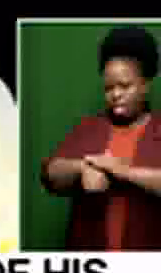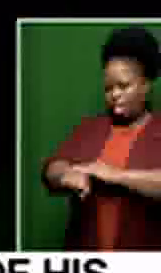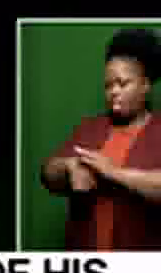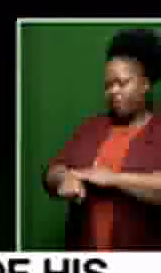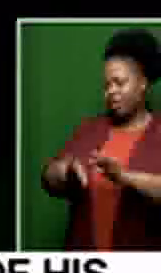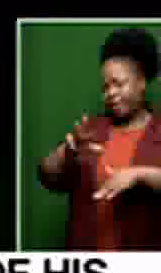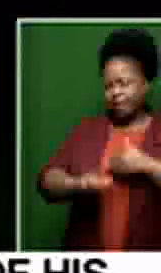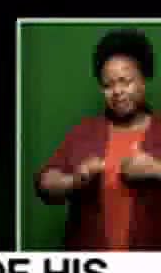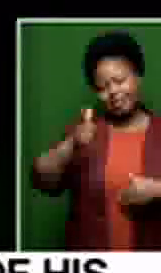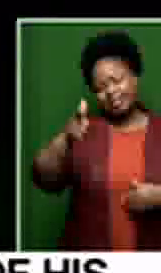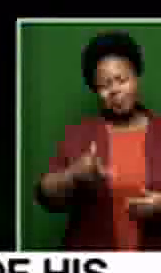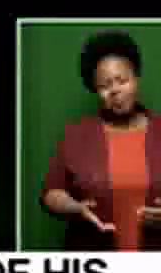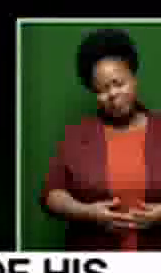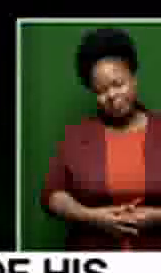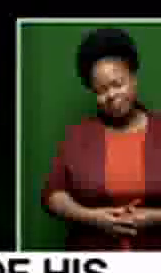months or so.